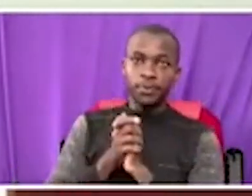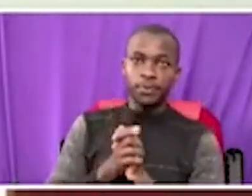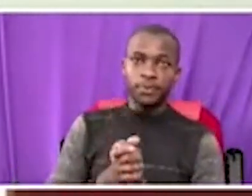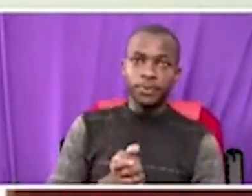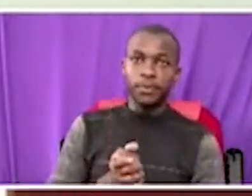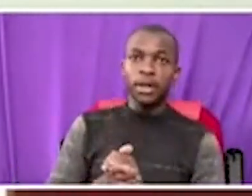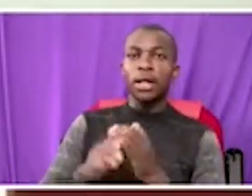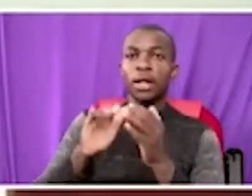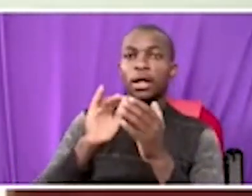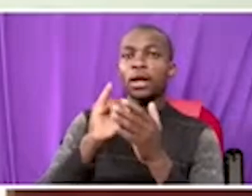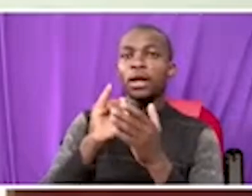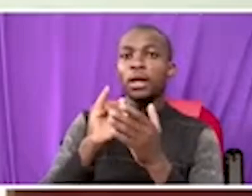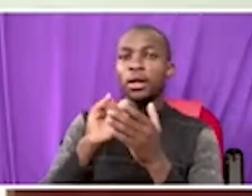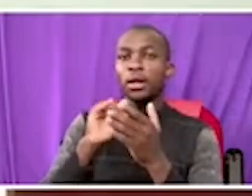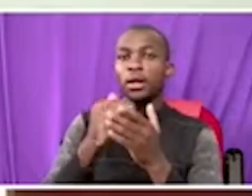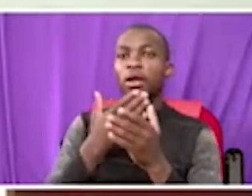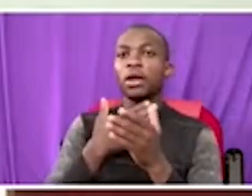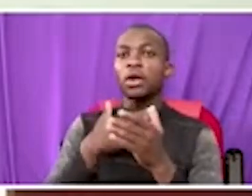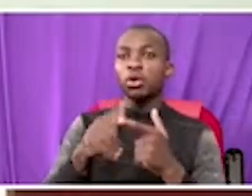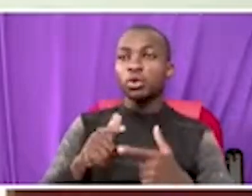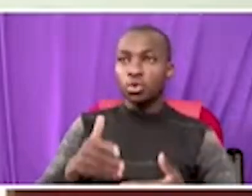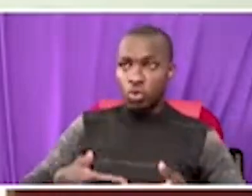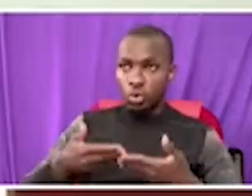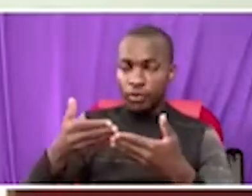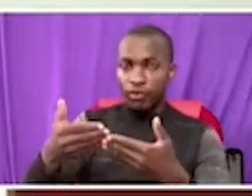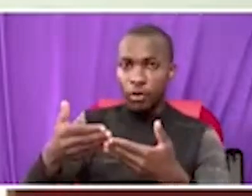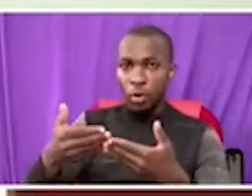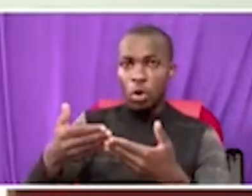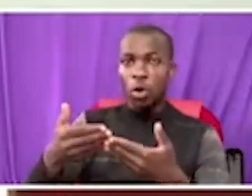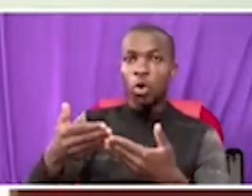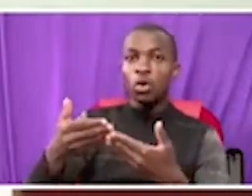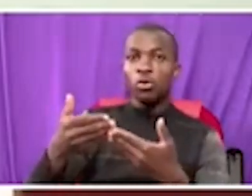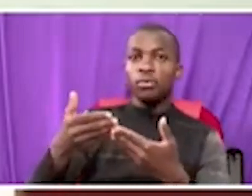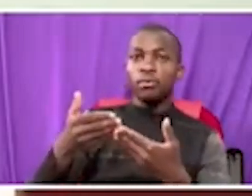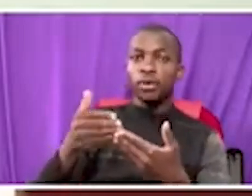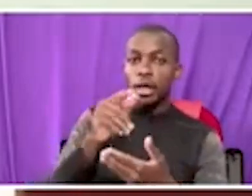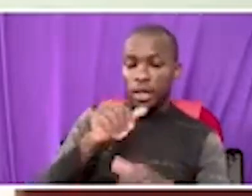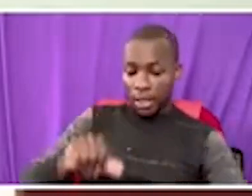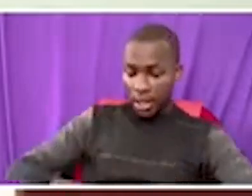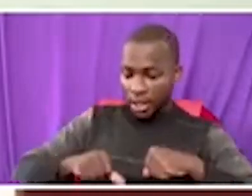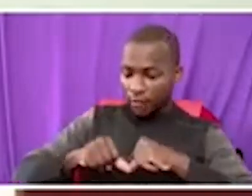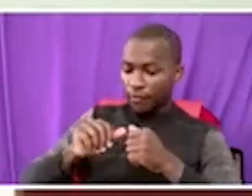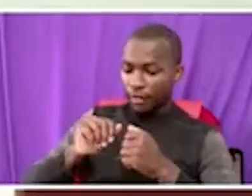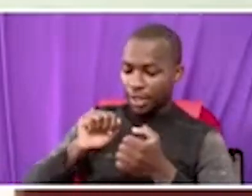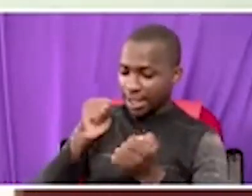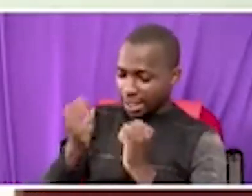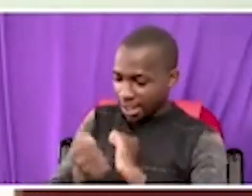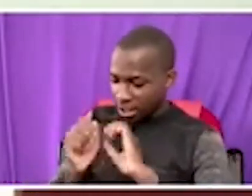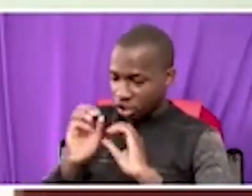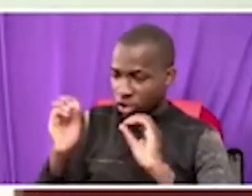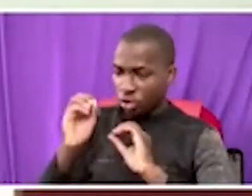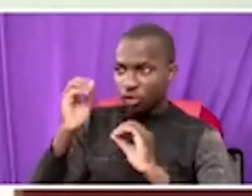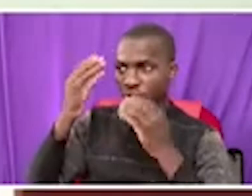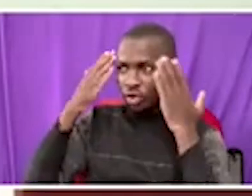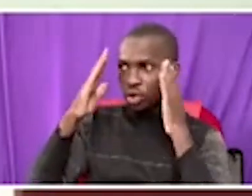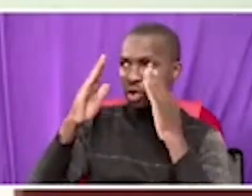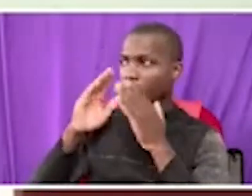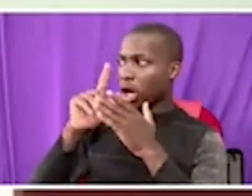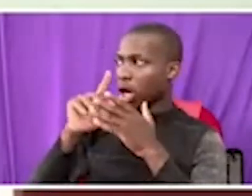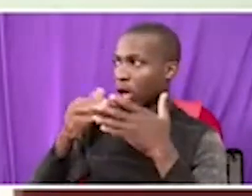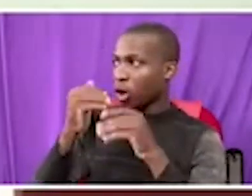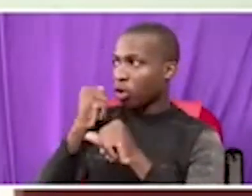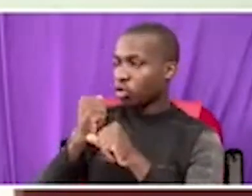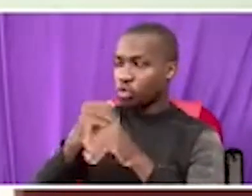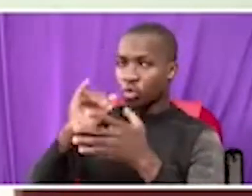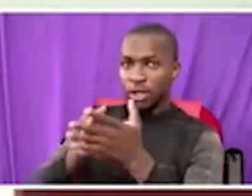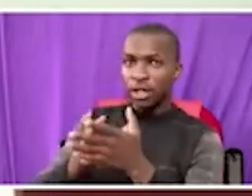And let me give you the ABCs of why I think he is irreplaceable. I don't know how the Swahili translators will do this. I will